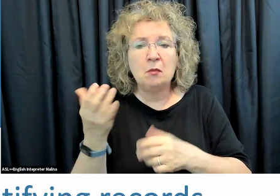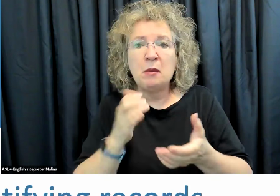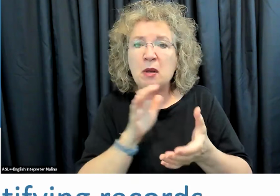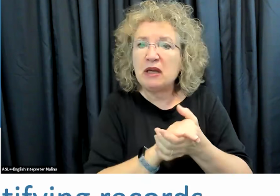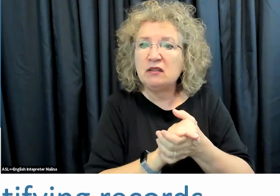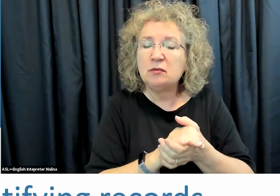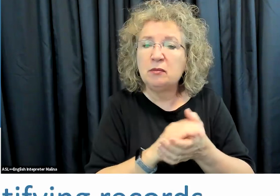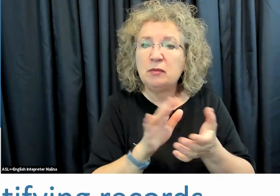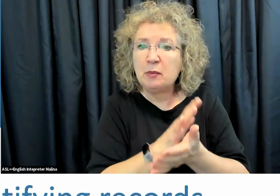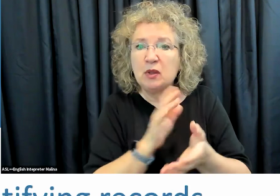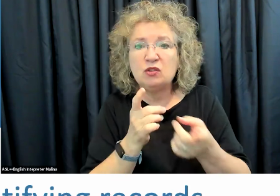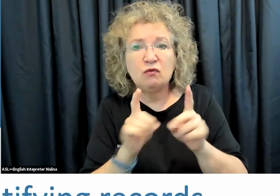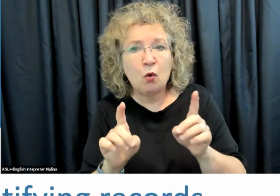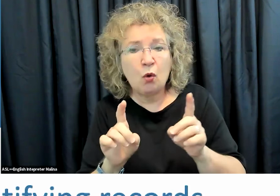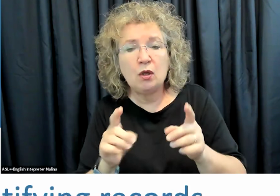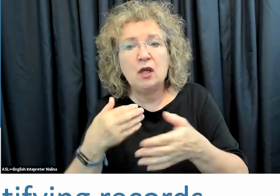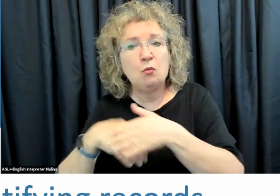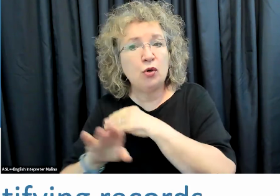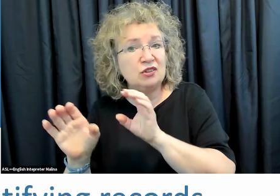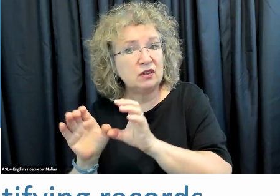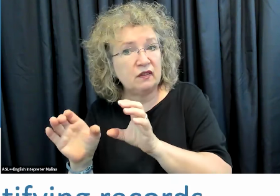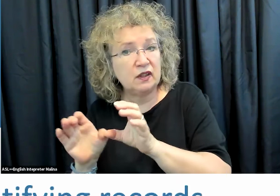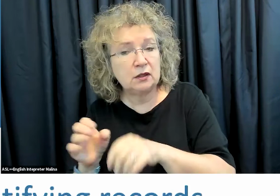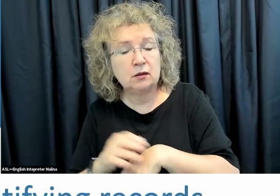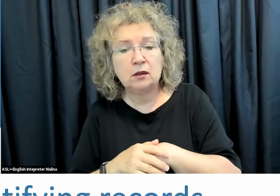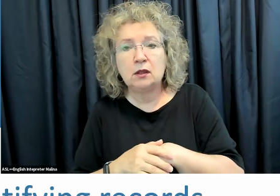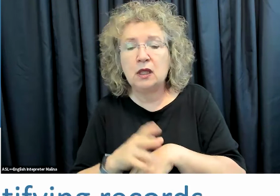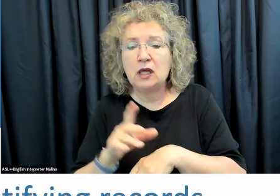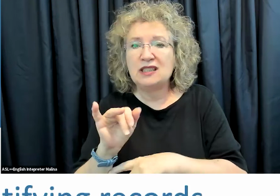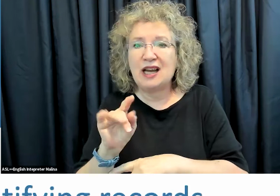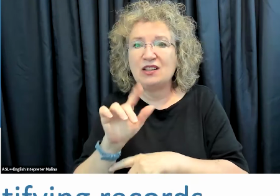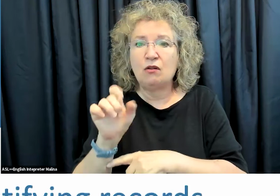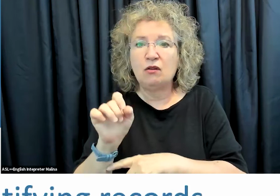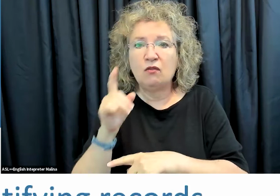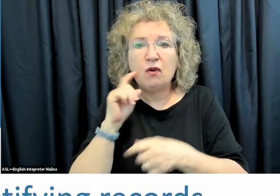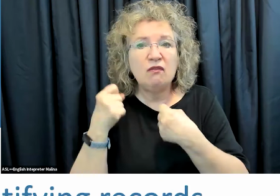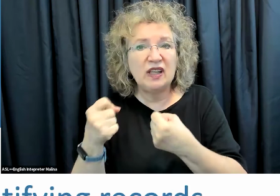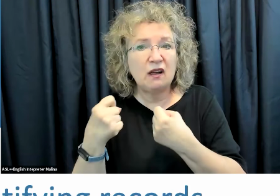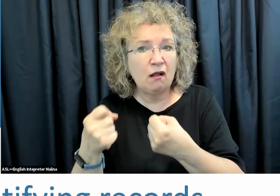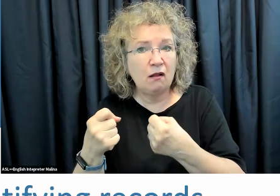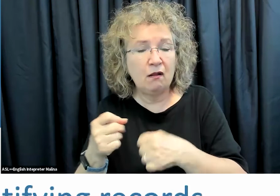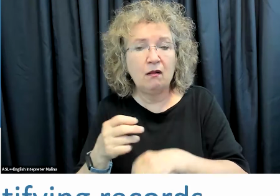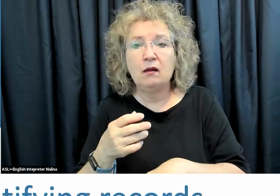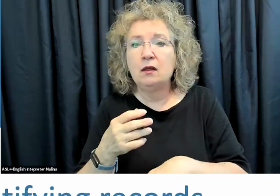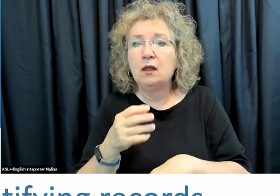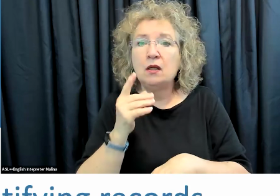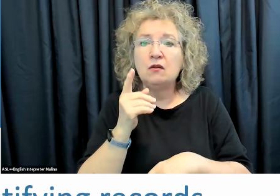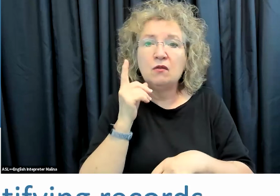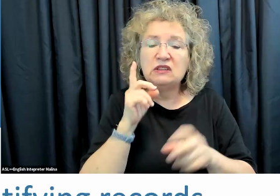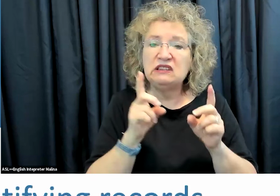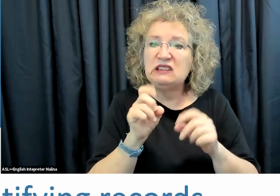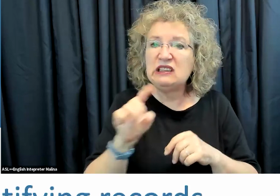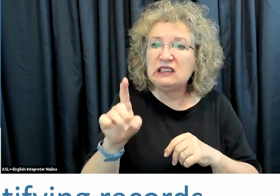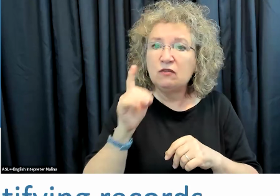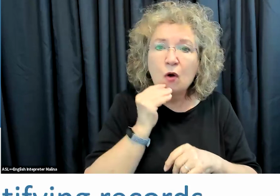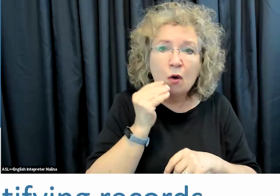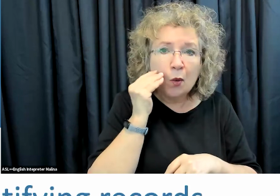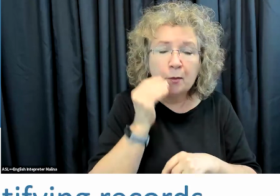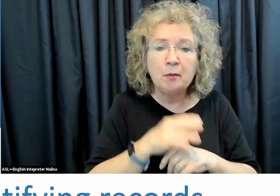papers, birth certificates, titles to vehicles, to your home, to